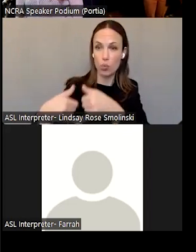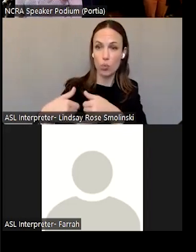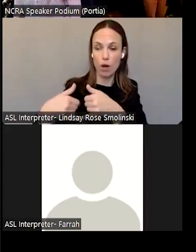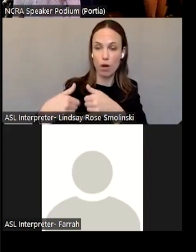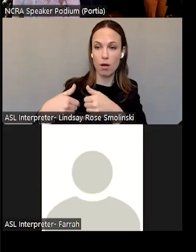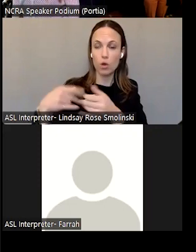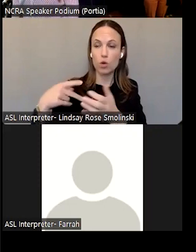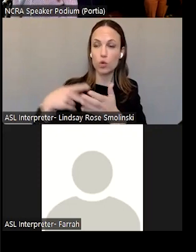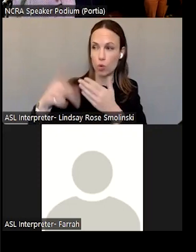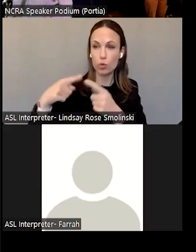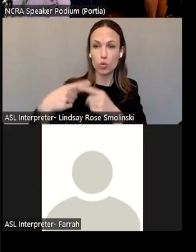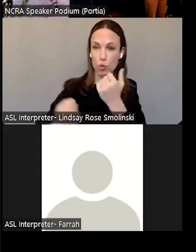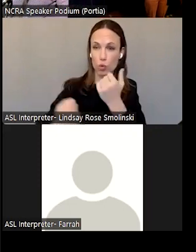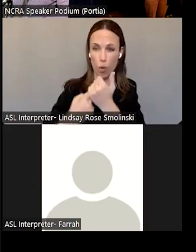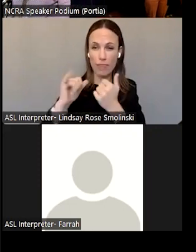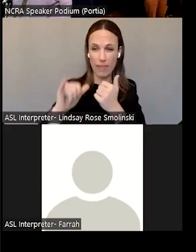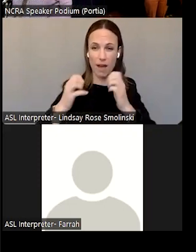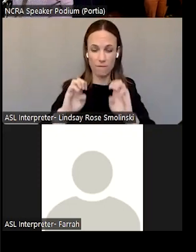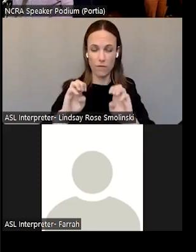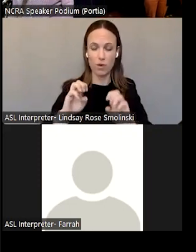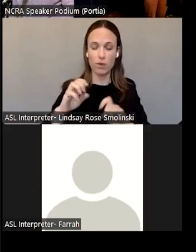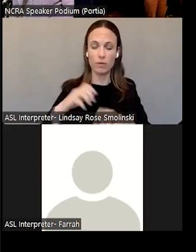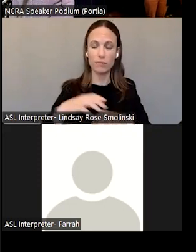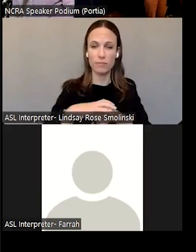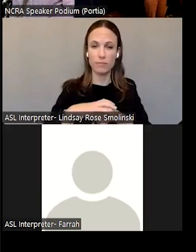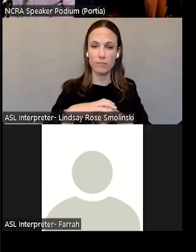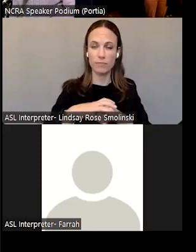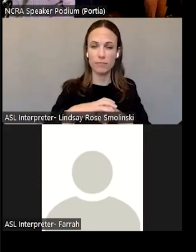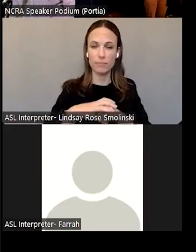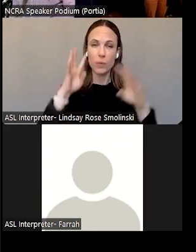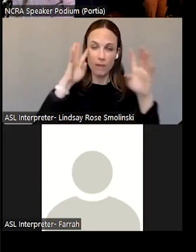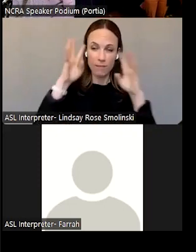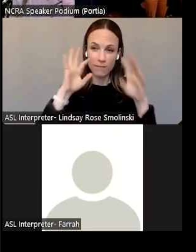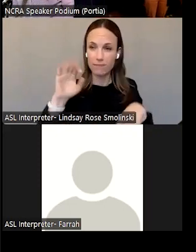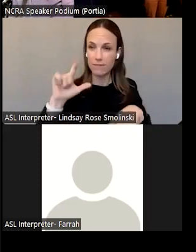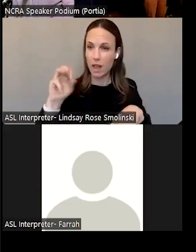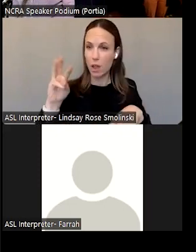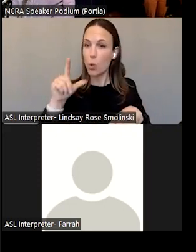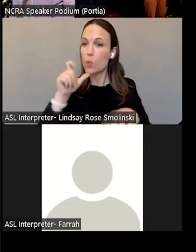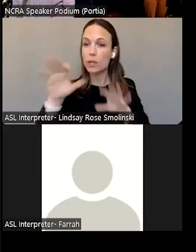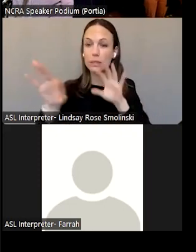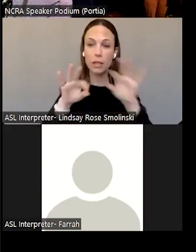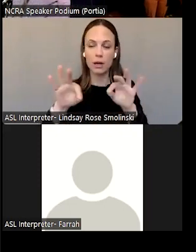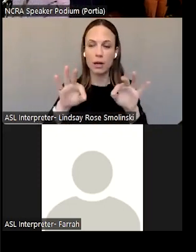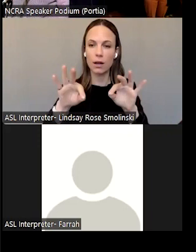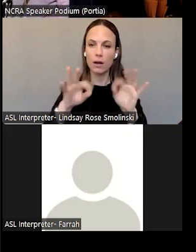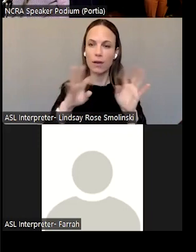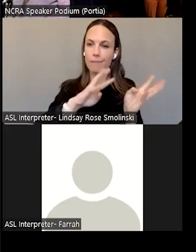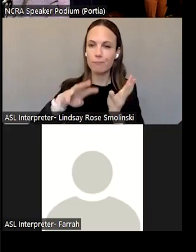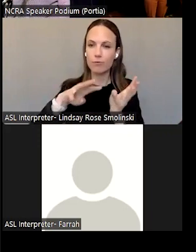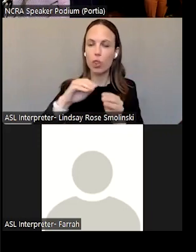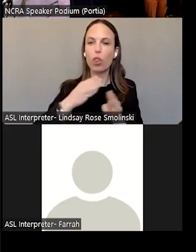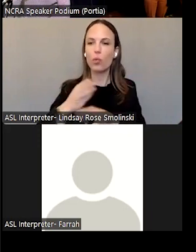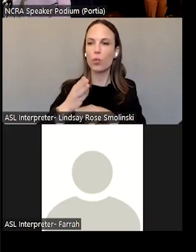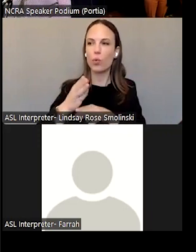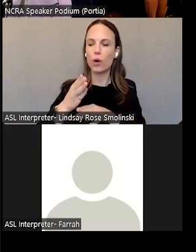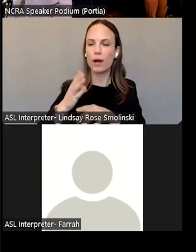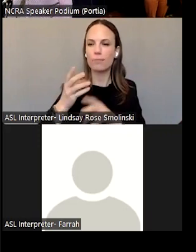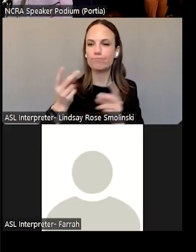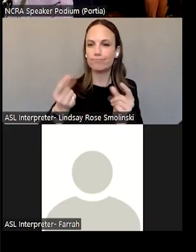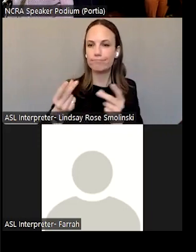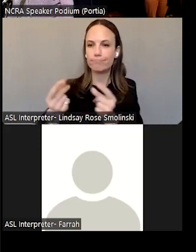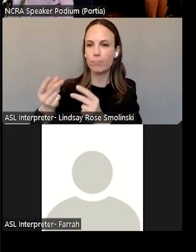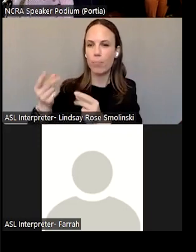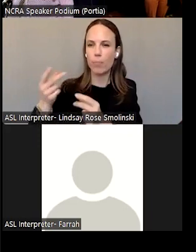this effort. And so they then the innovation fellows that are selected are funneled through an accelerator program at Texas